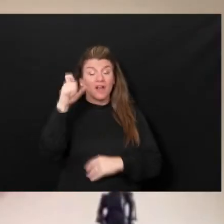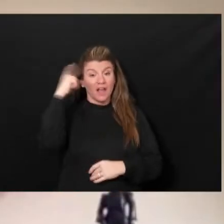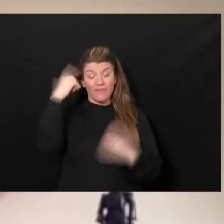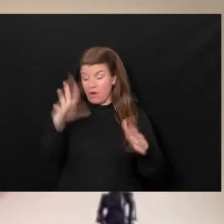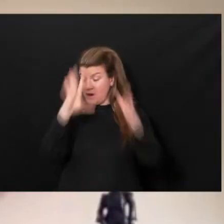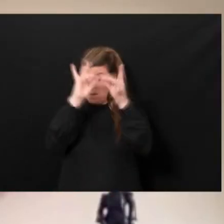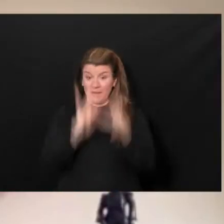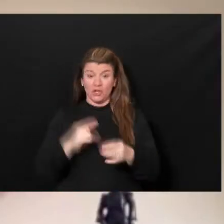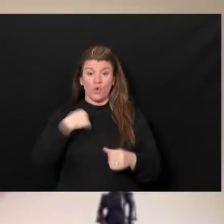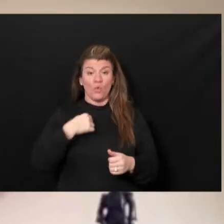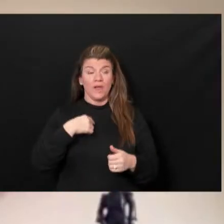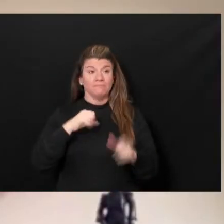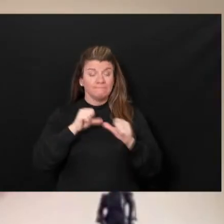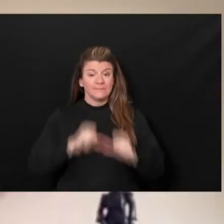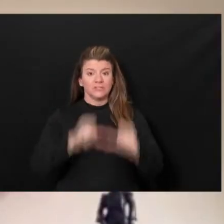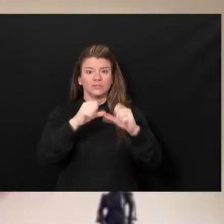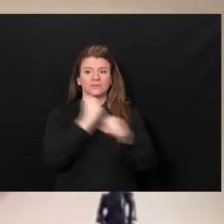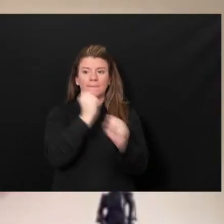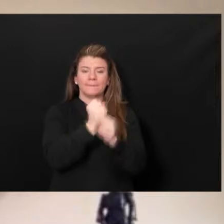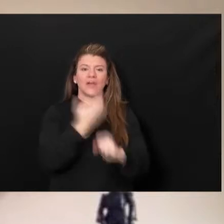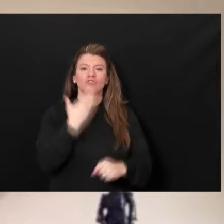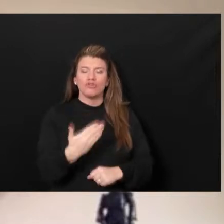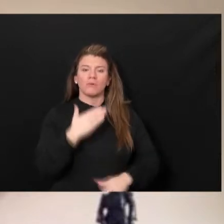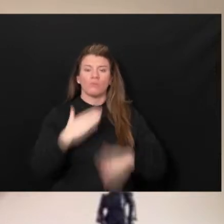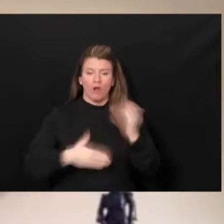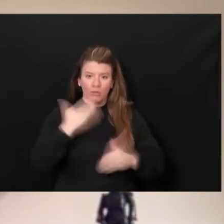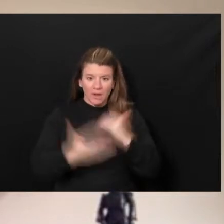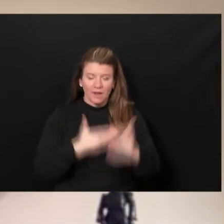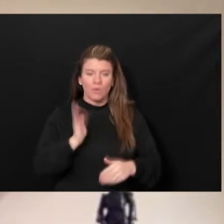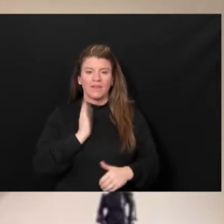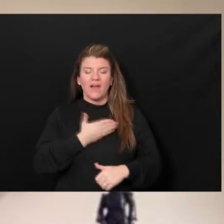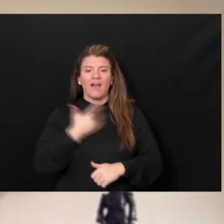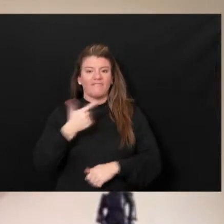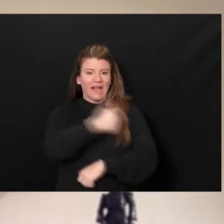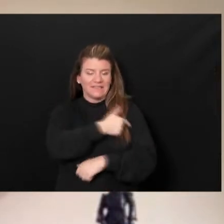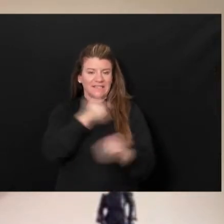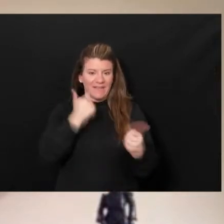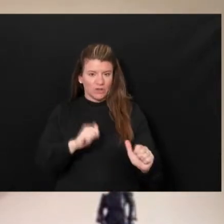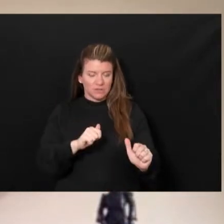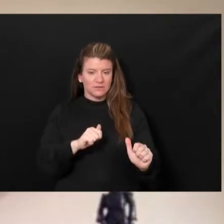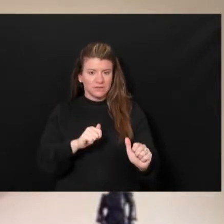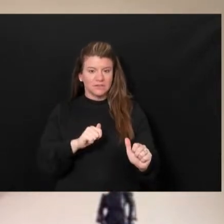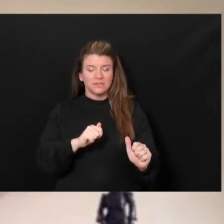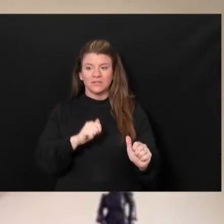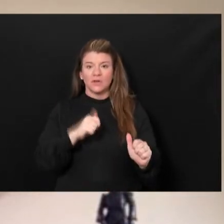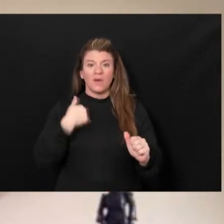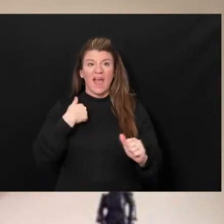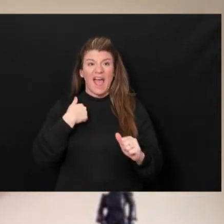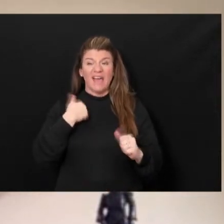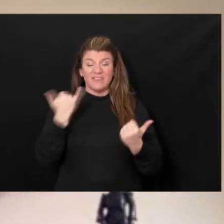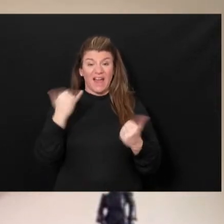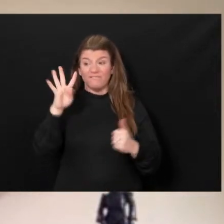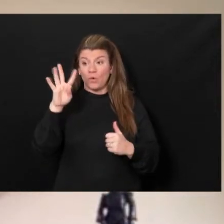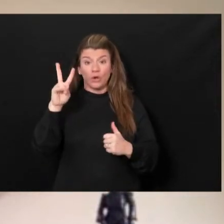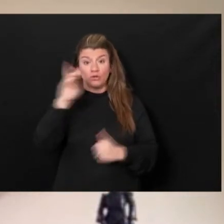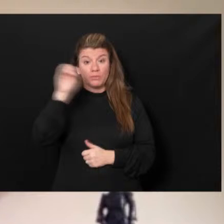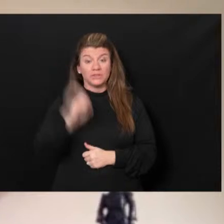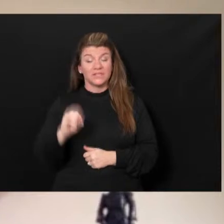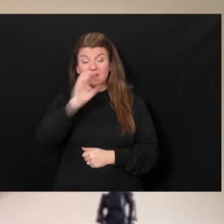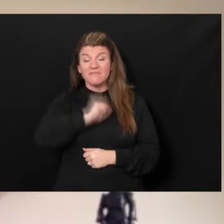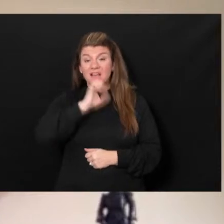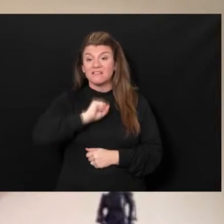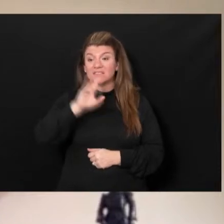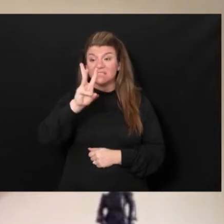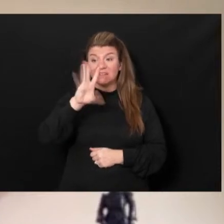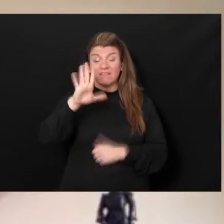we continue to make good progress with our vaccination efforts. Over 42% of our age